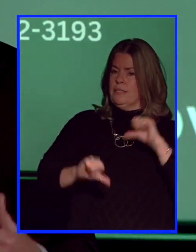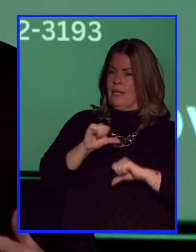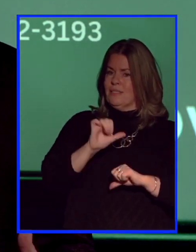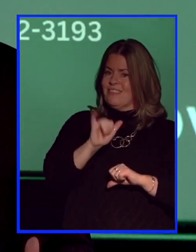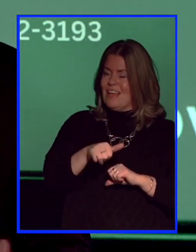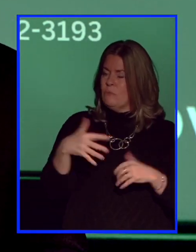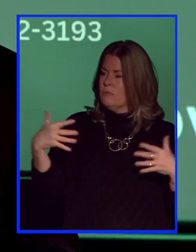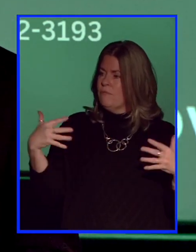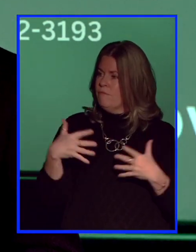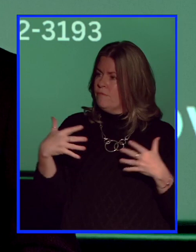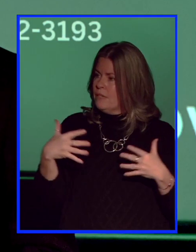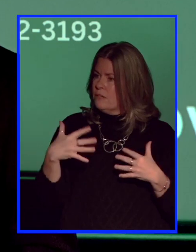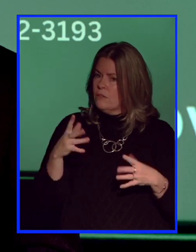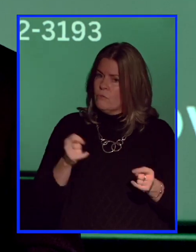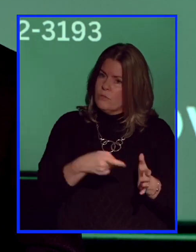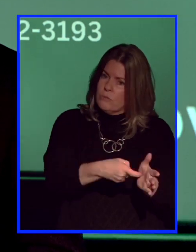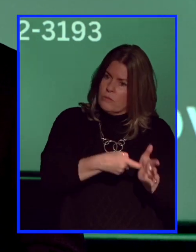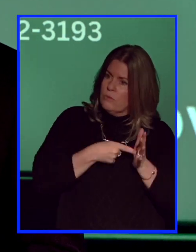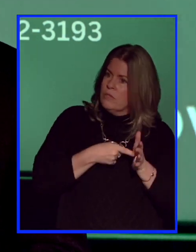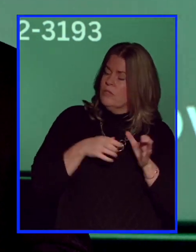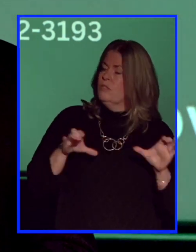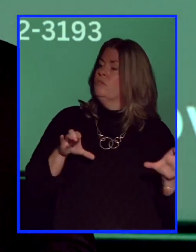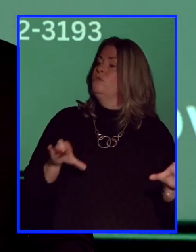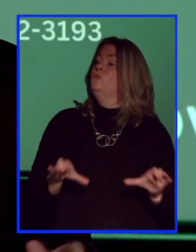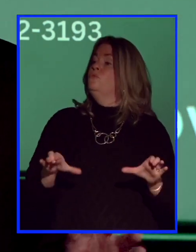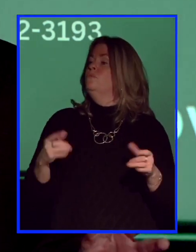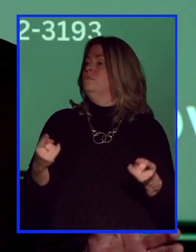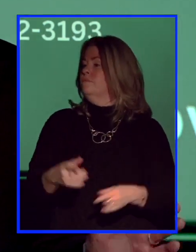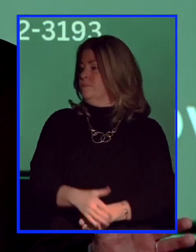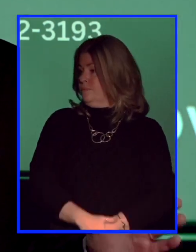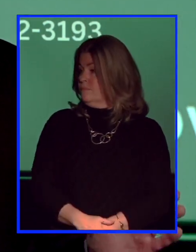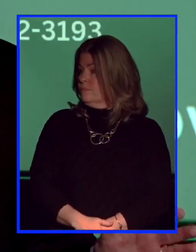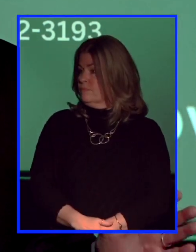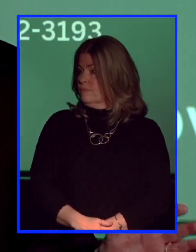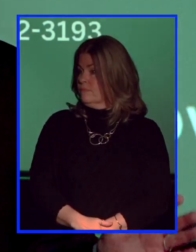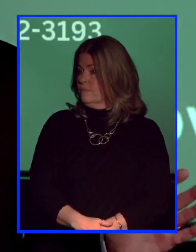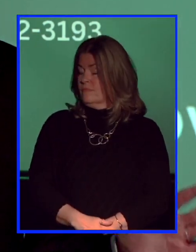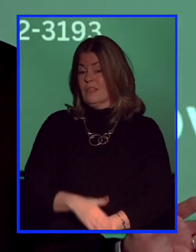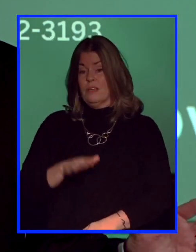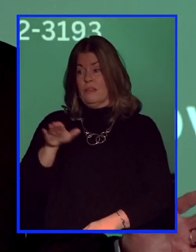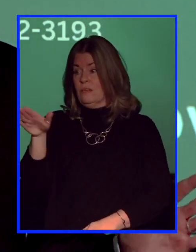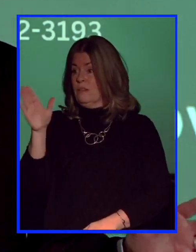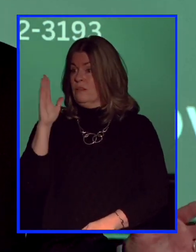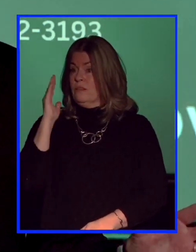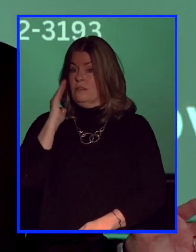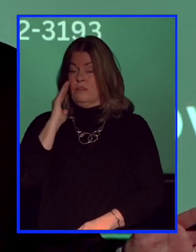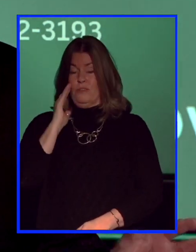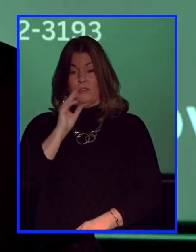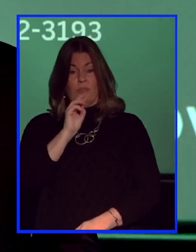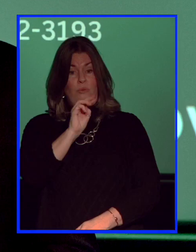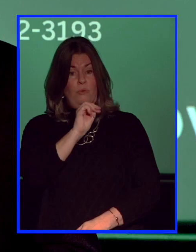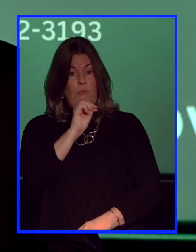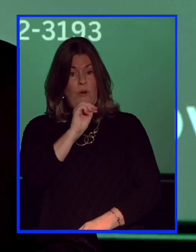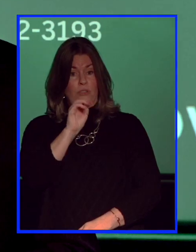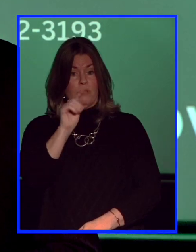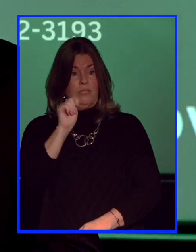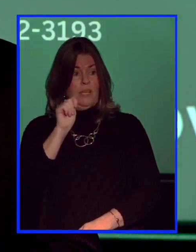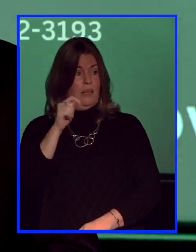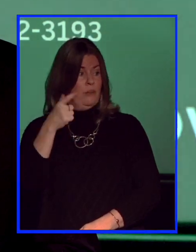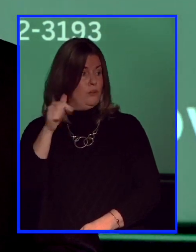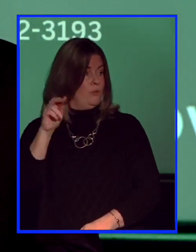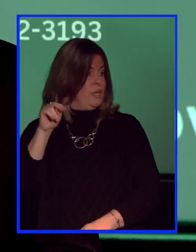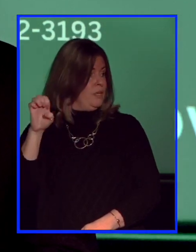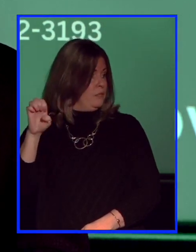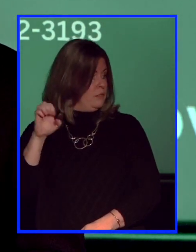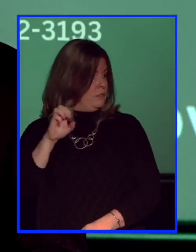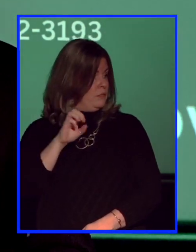of what was required to make the transition. Well, do you know an interesting, you all know Marjorie Taylor Greene? Yeah.